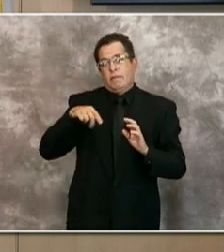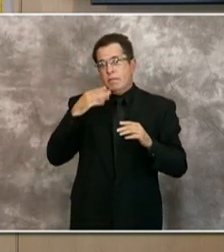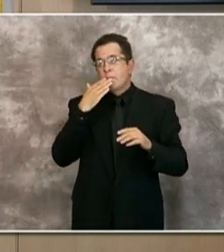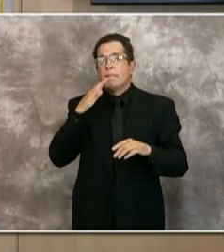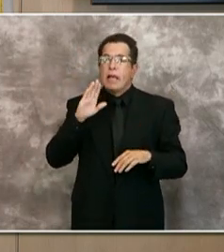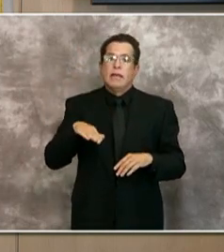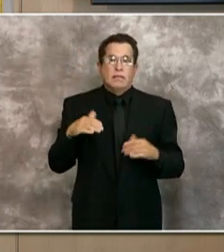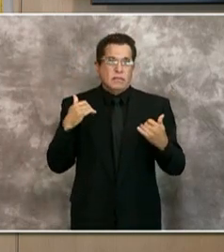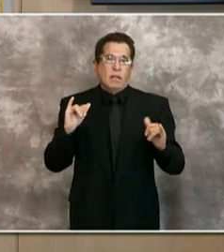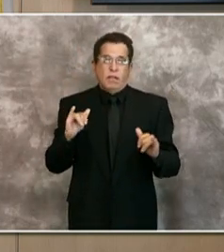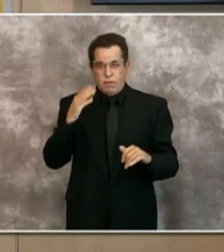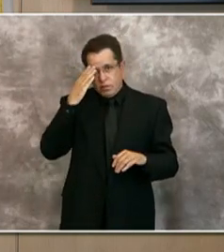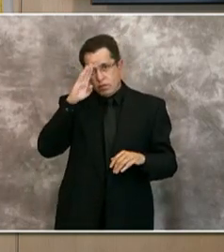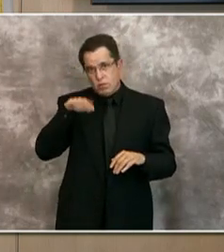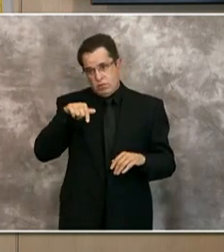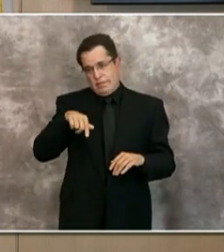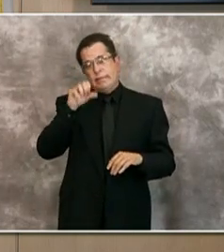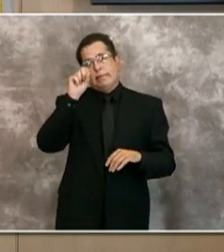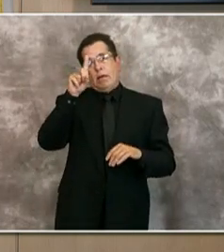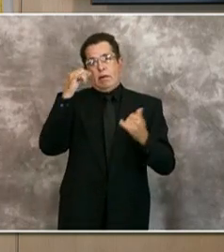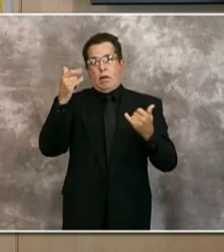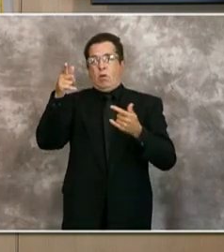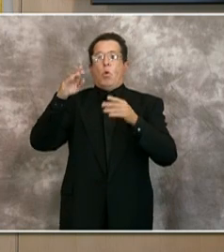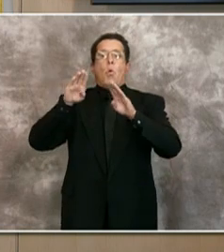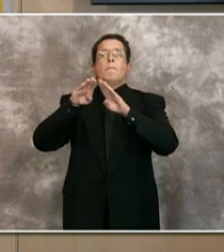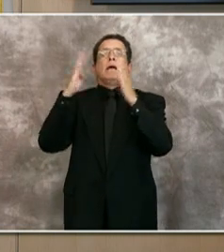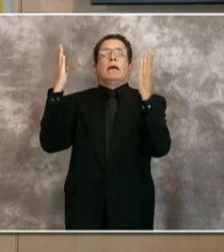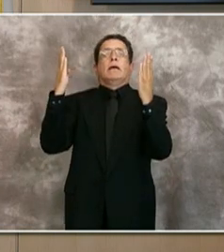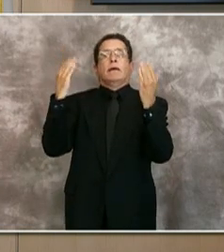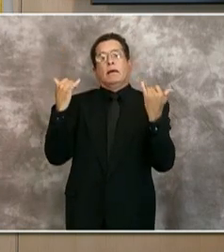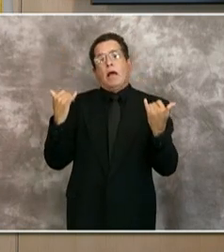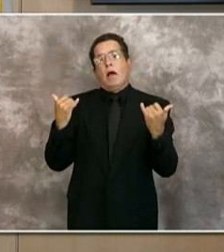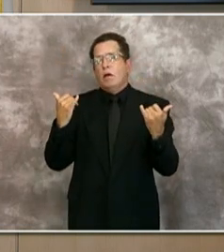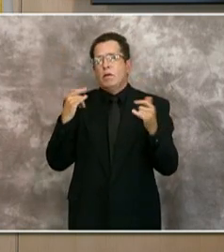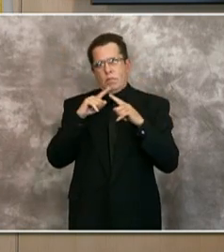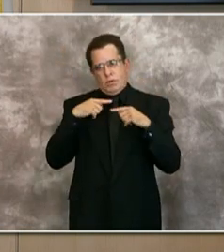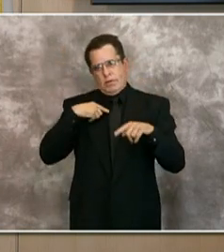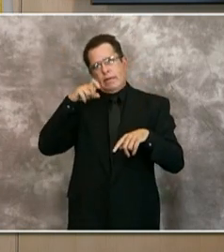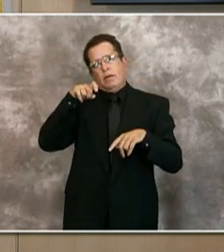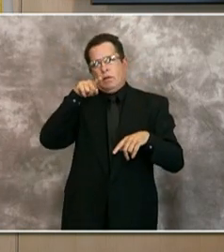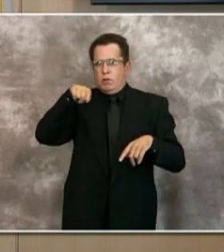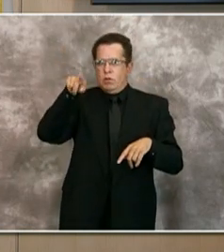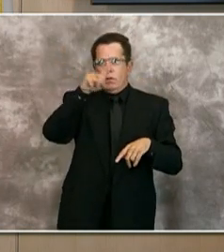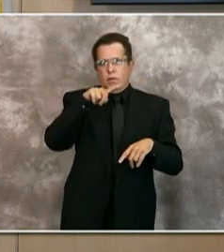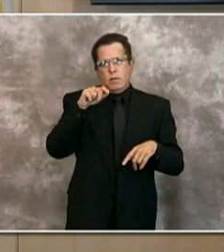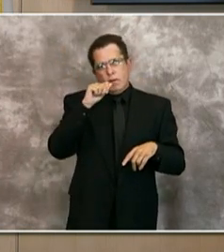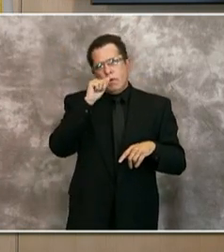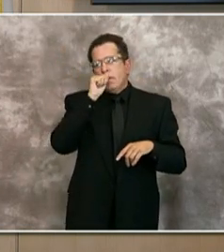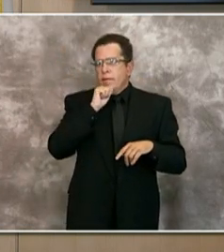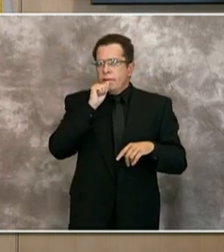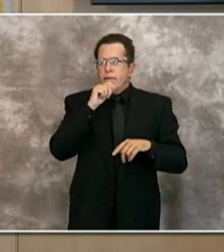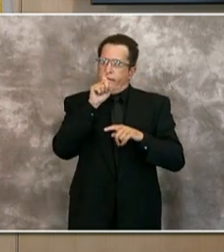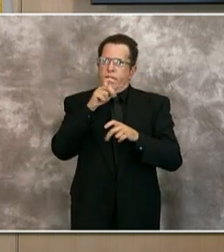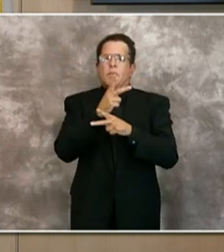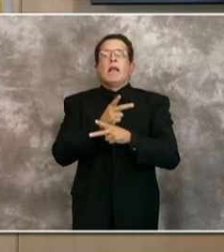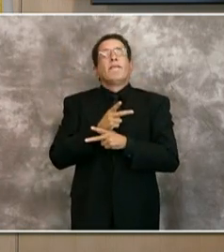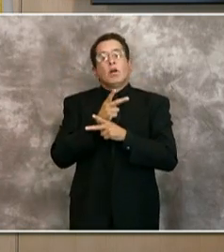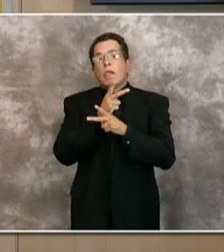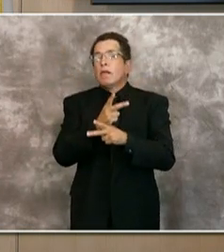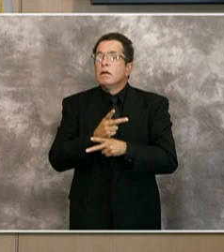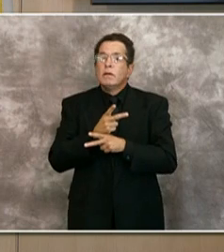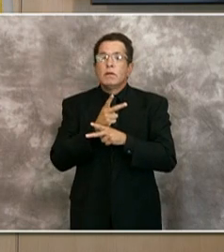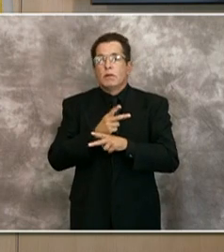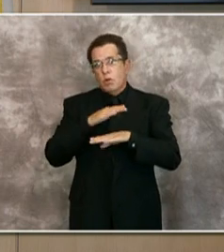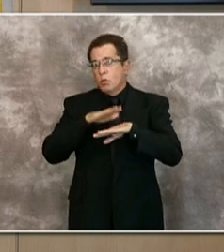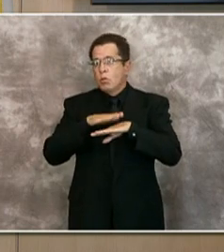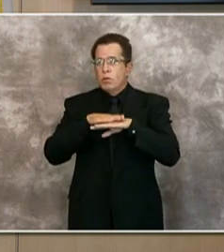everyone that even though San Diego is reopening, we need everyone to continue to take necessary precautions.